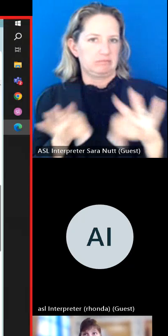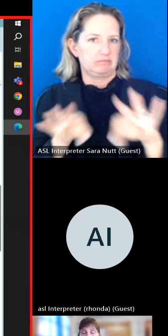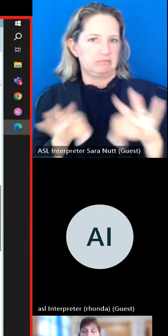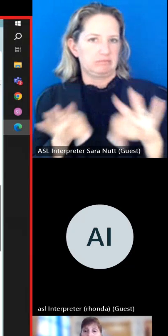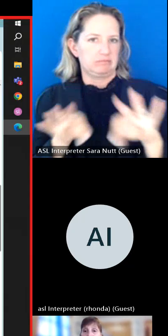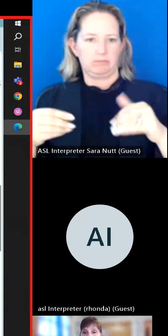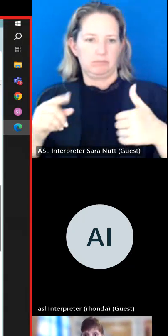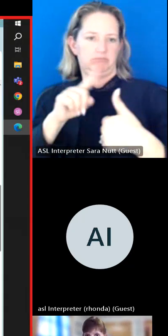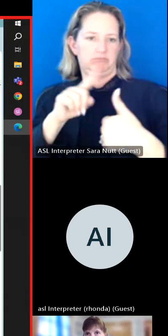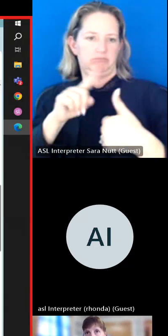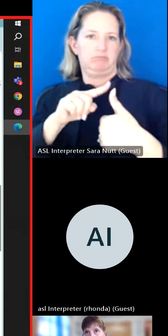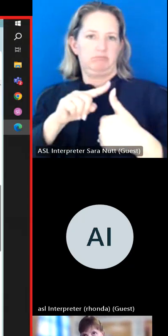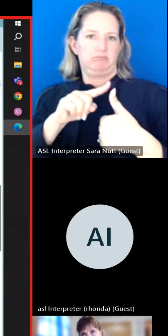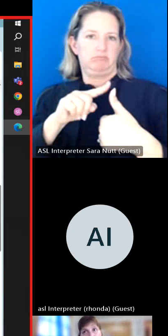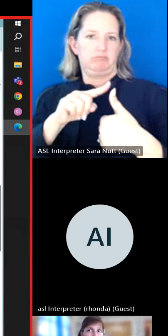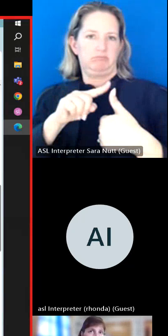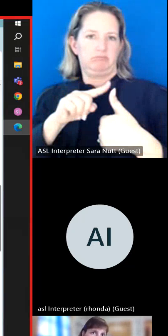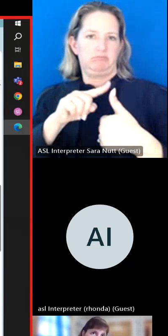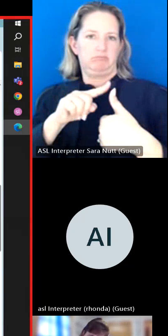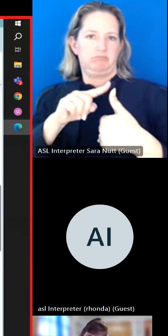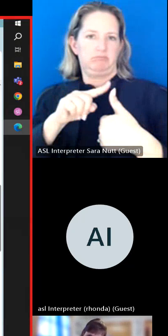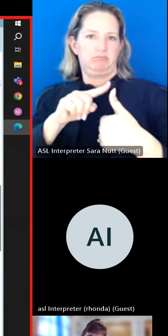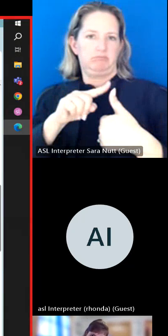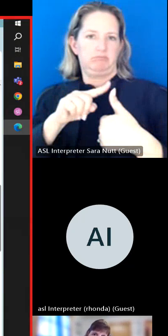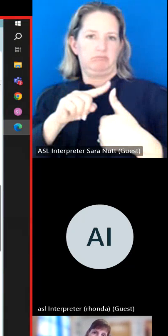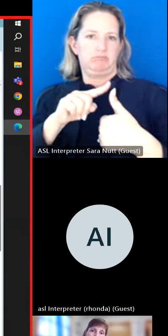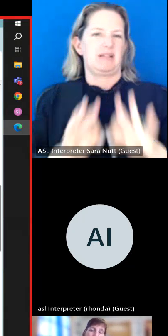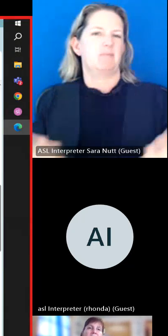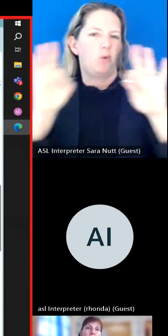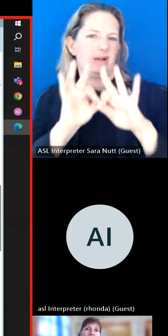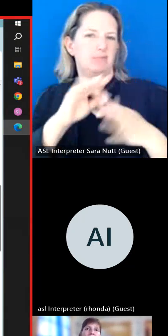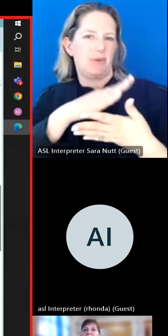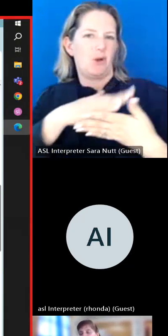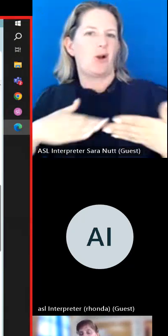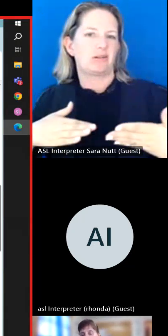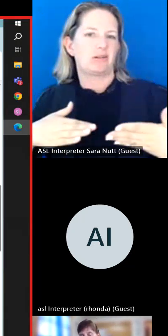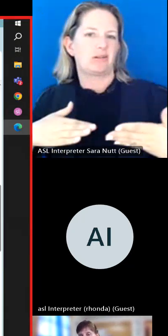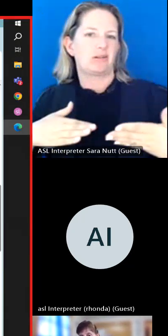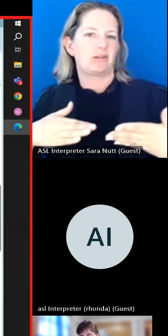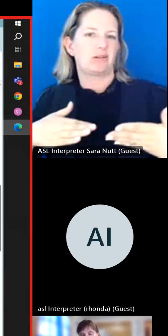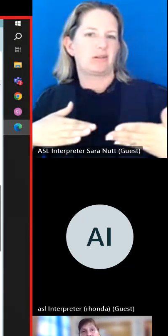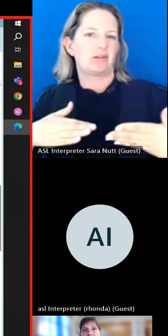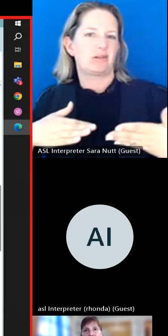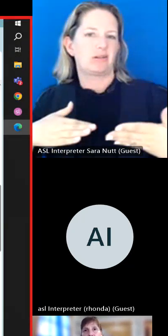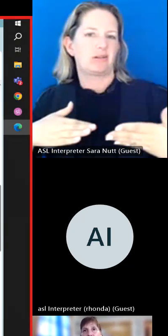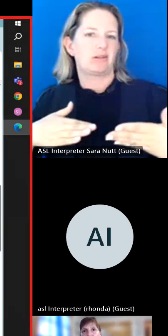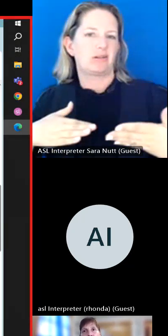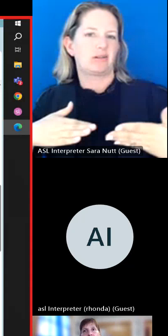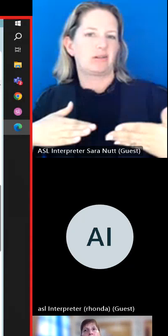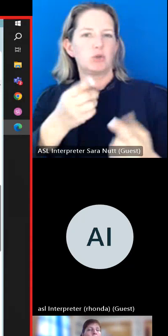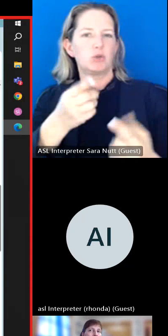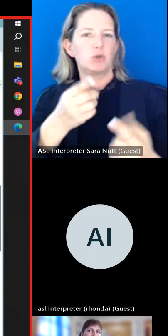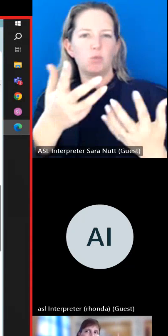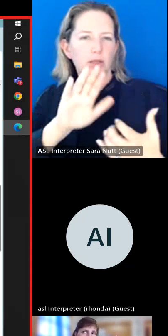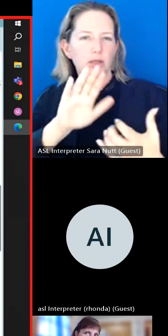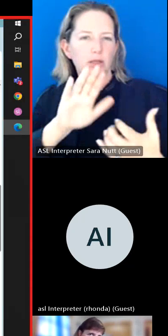message, and that's the message for your audience. It's the one thing that you want them to act